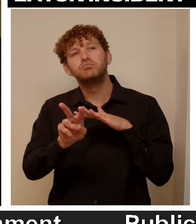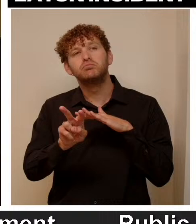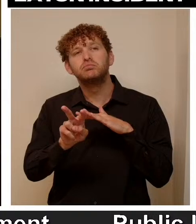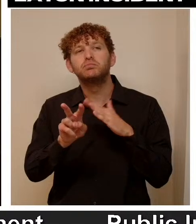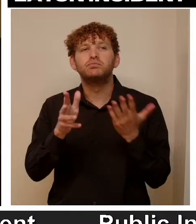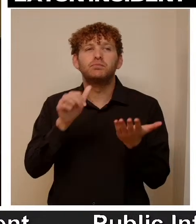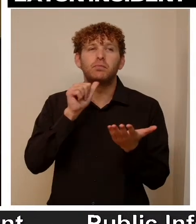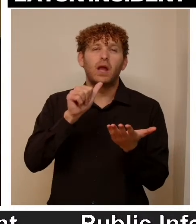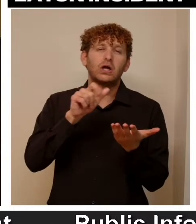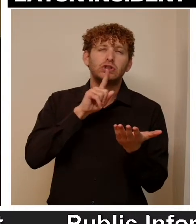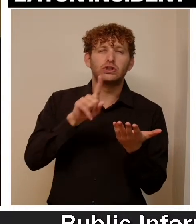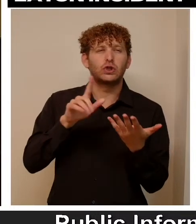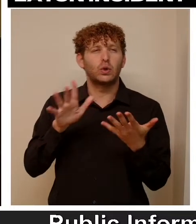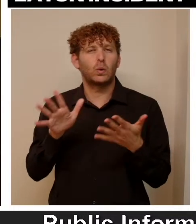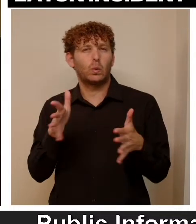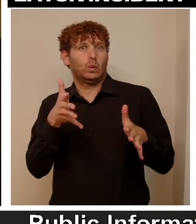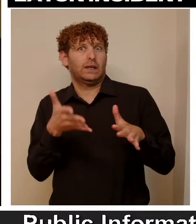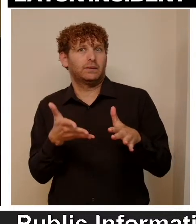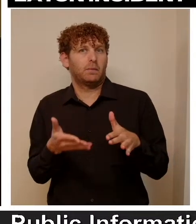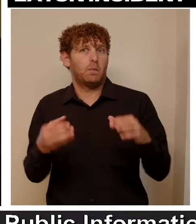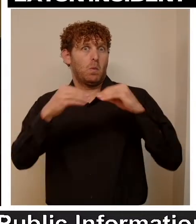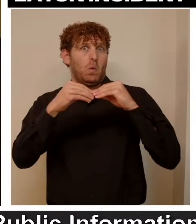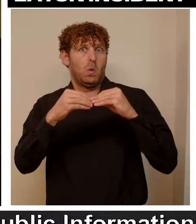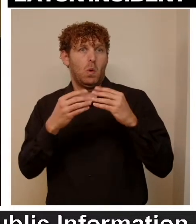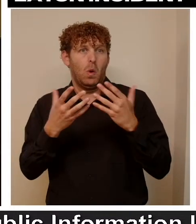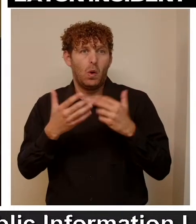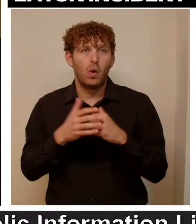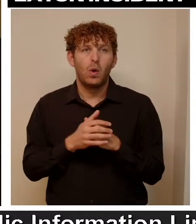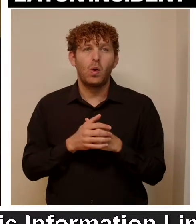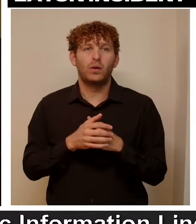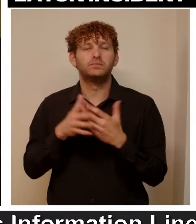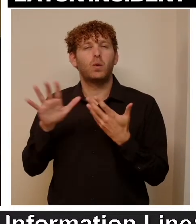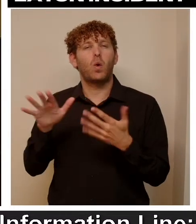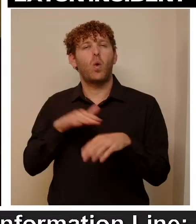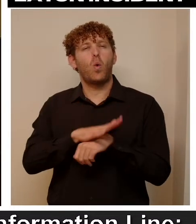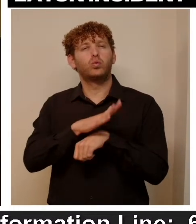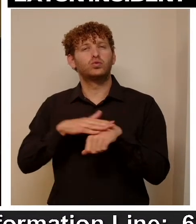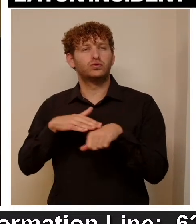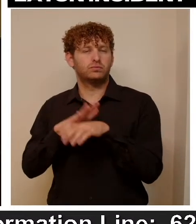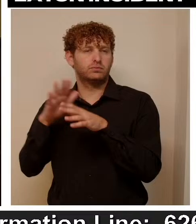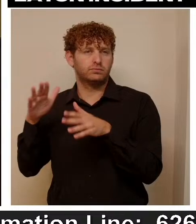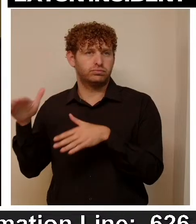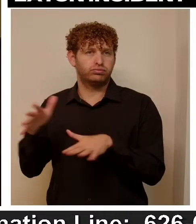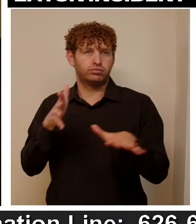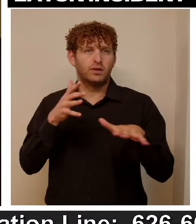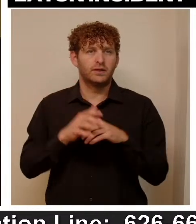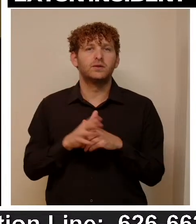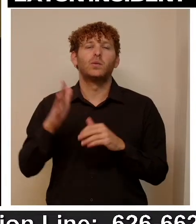but we are going to keep an offshore wind pattern. It could go fits and starts kind of like the last event.